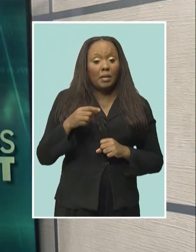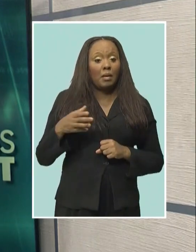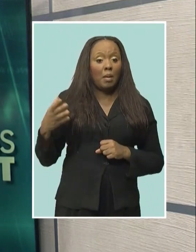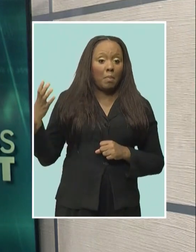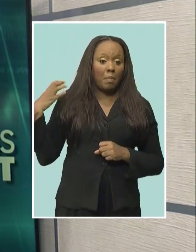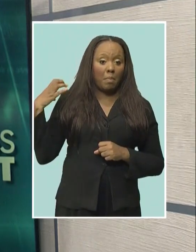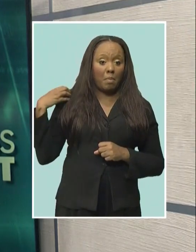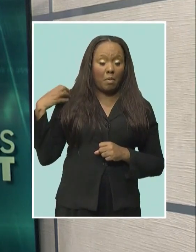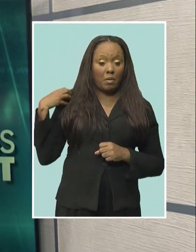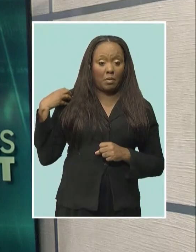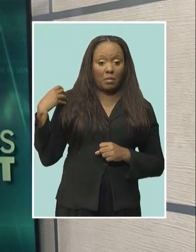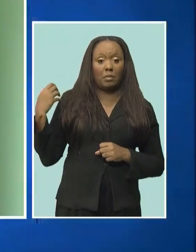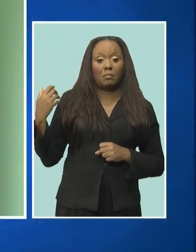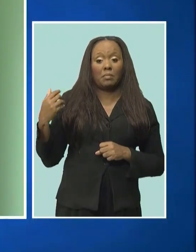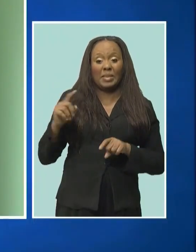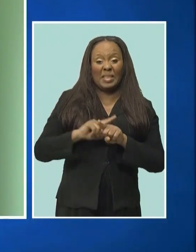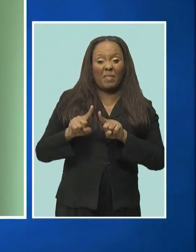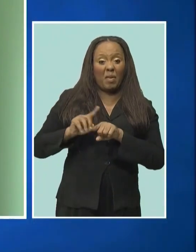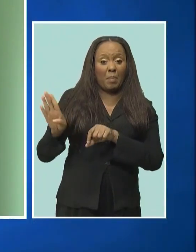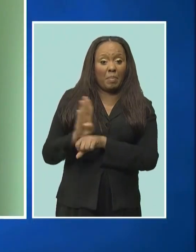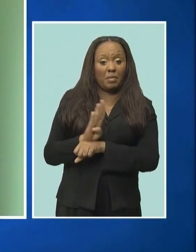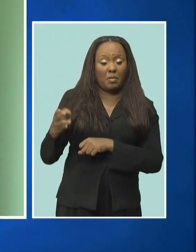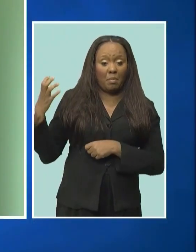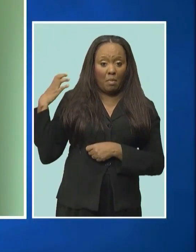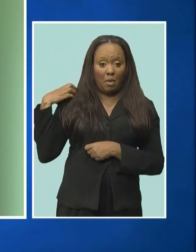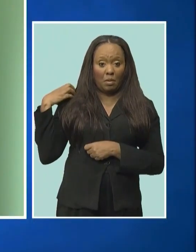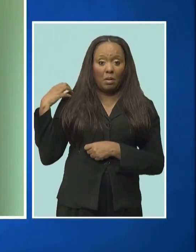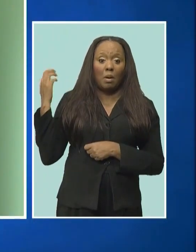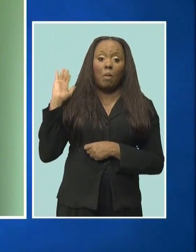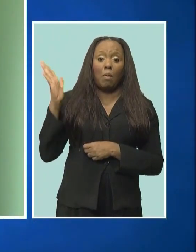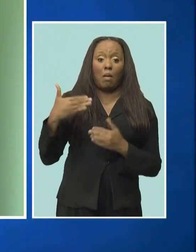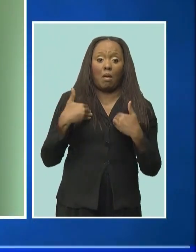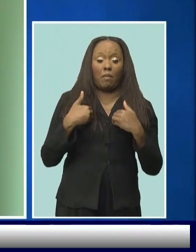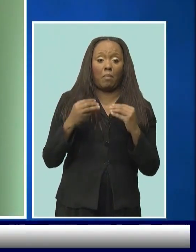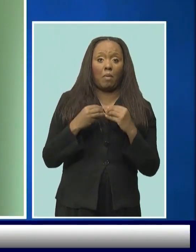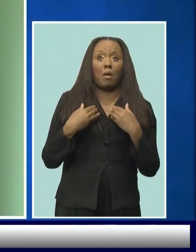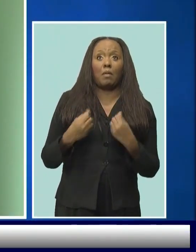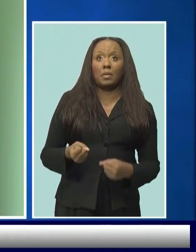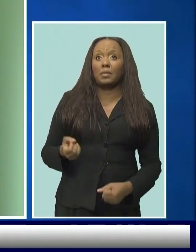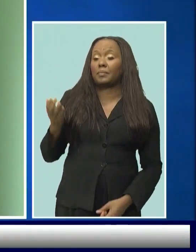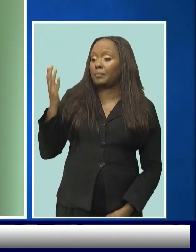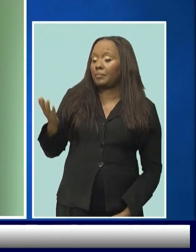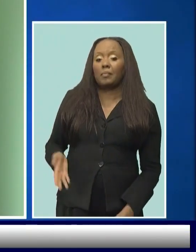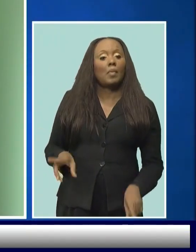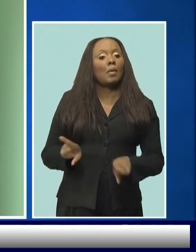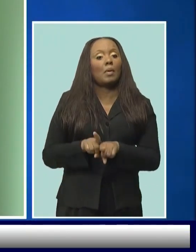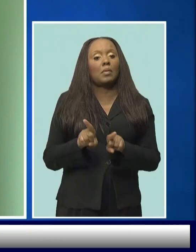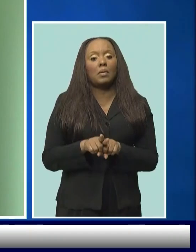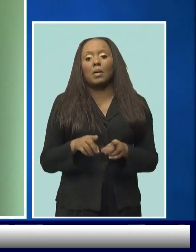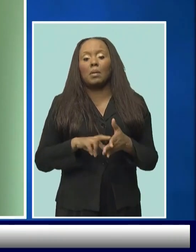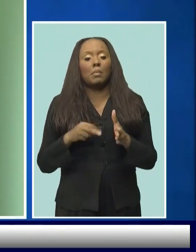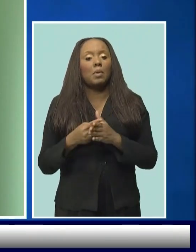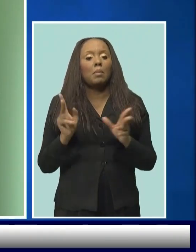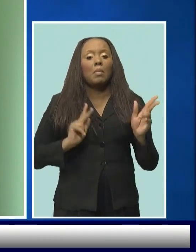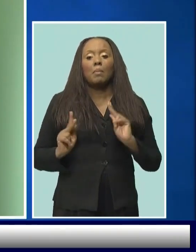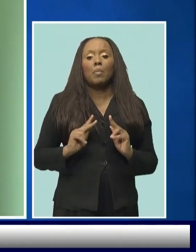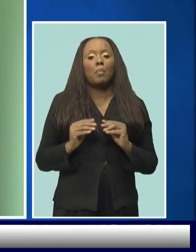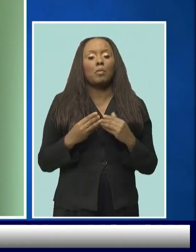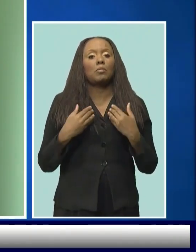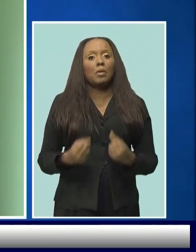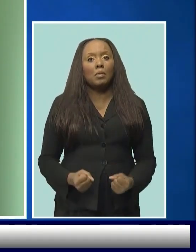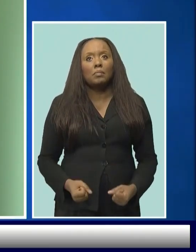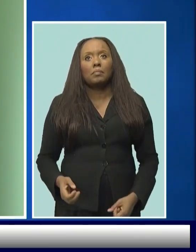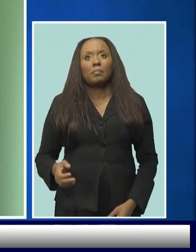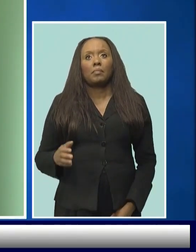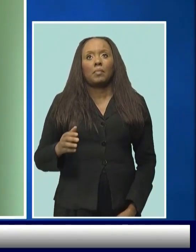confidence. The external regulation for ACCA's qualification provides stakeholder assurance. And it's not just our members, our students, but they